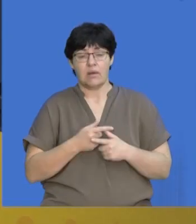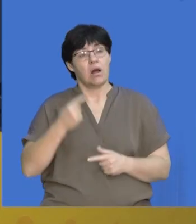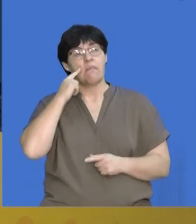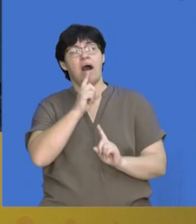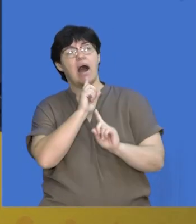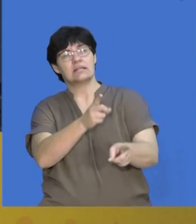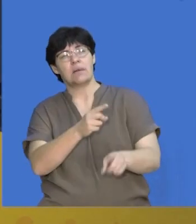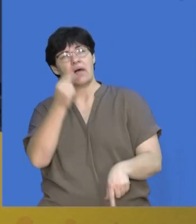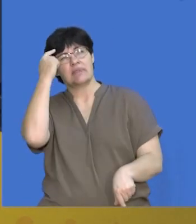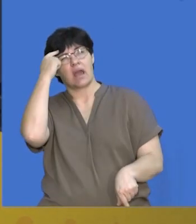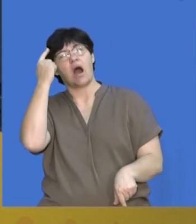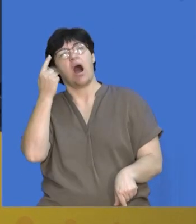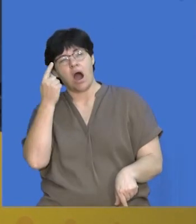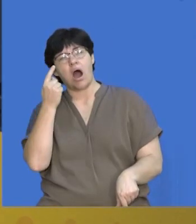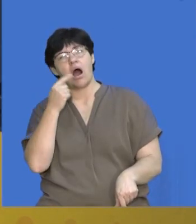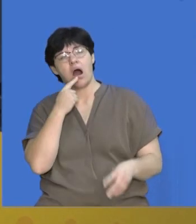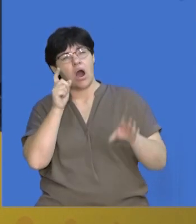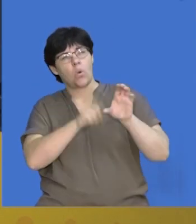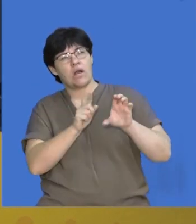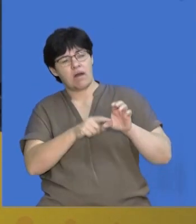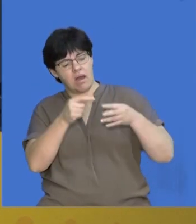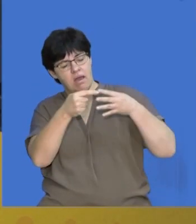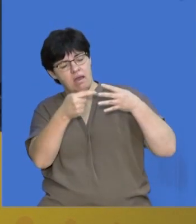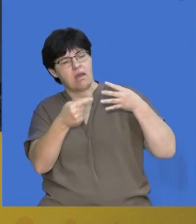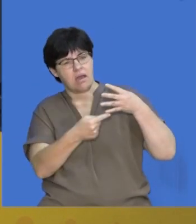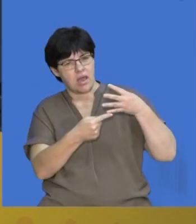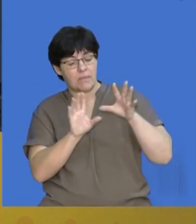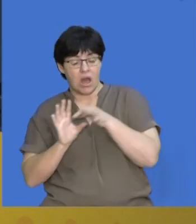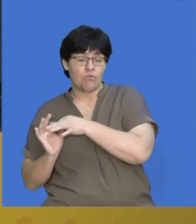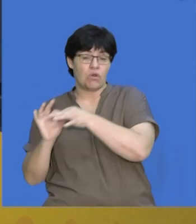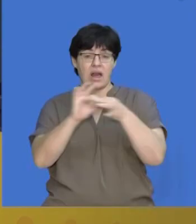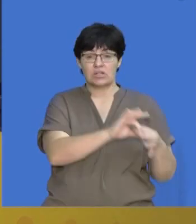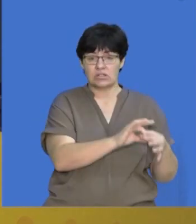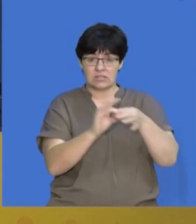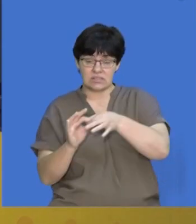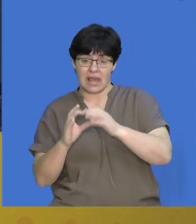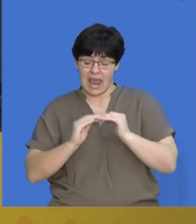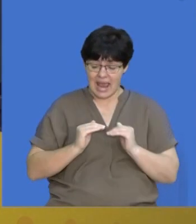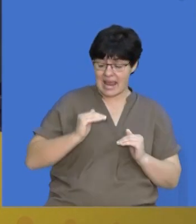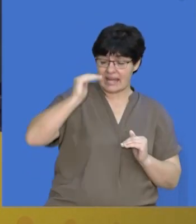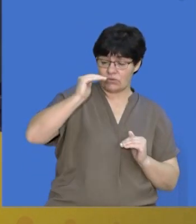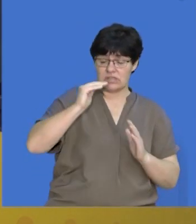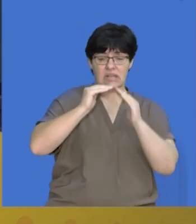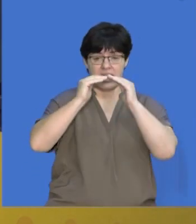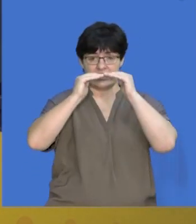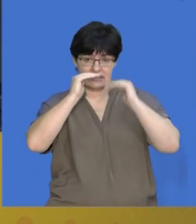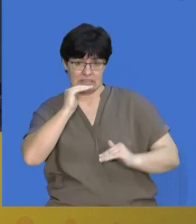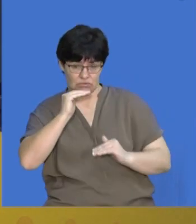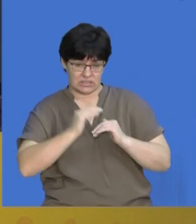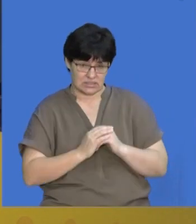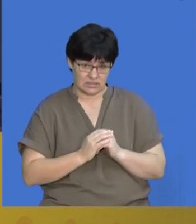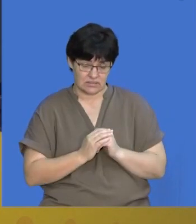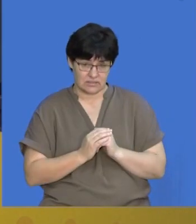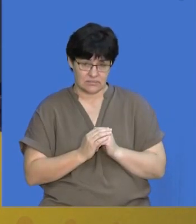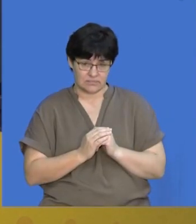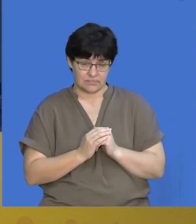the qualifiers. And what are the qualifiers? The relationships between increasing and decreasing.